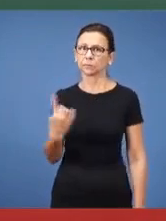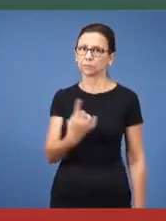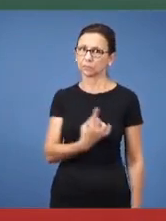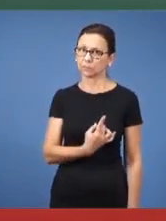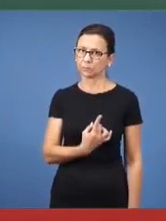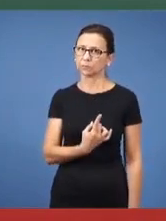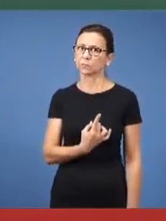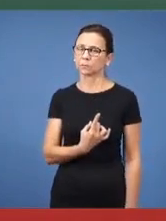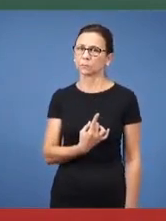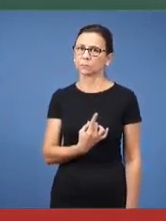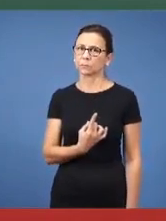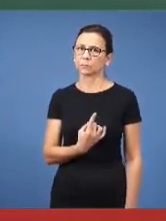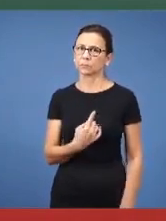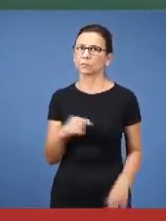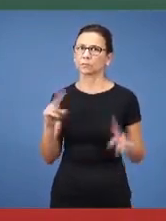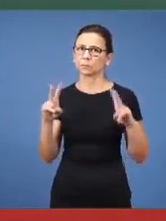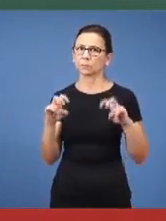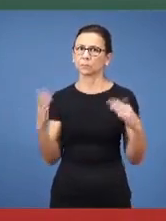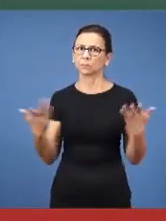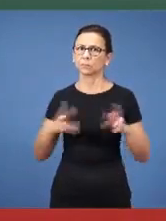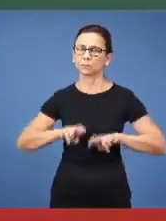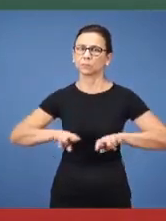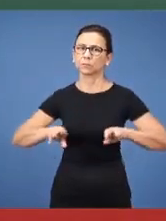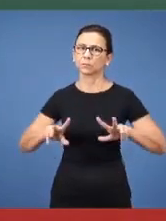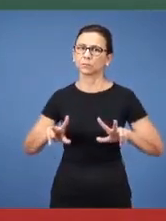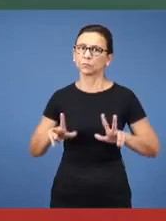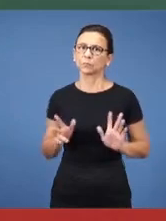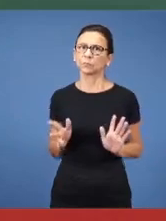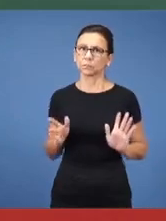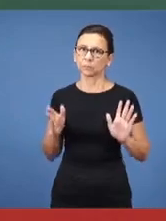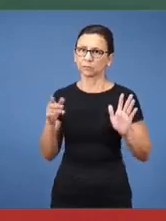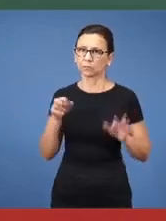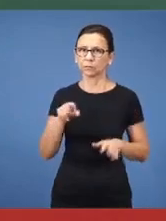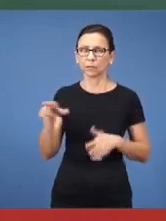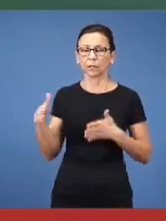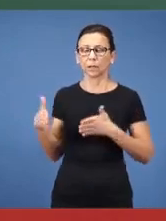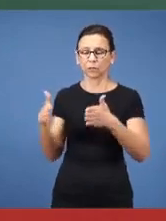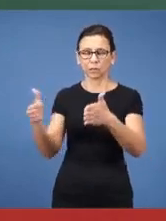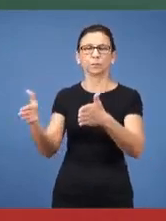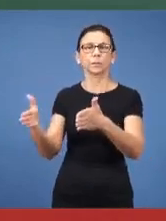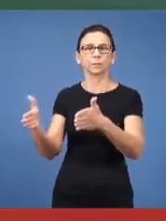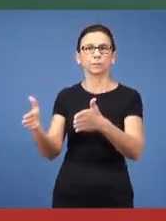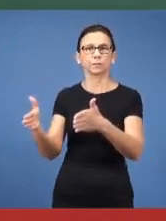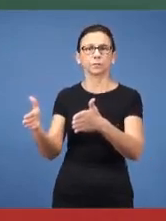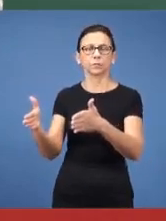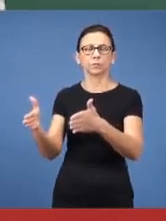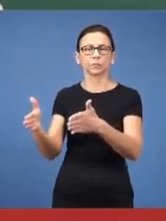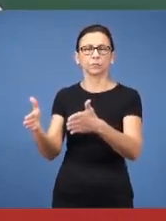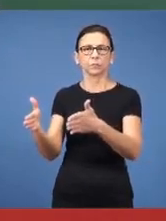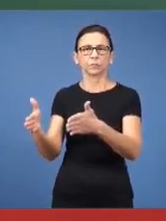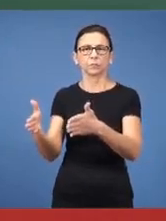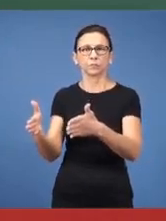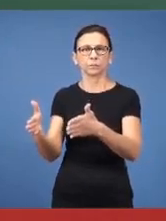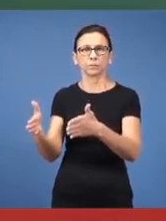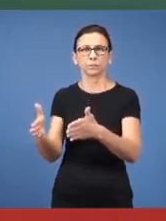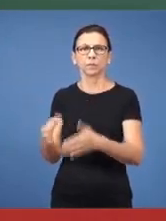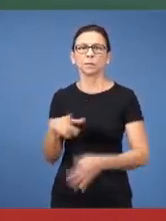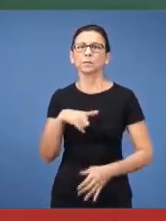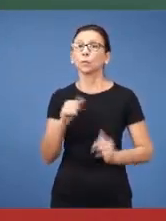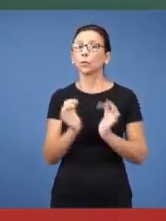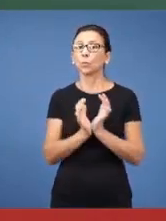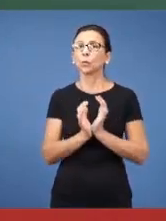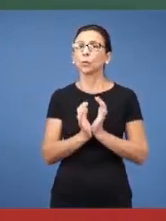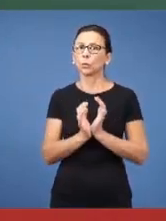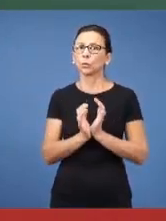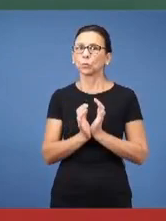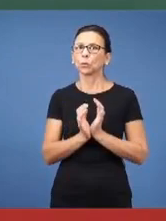Pay attention. What we are saying here is very different. This is the way. Every day we speak about it. And